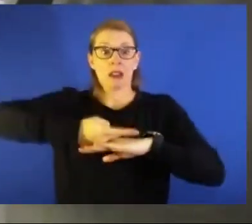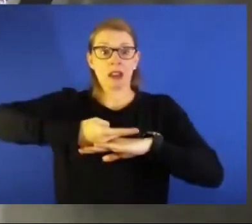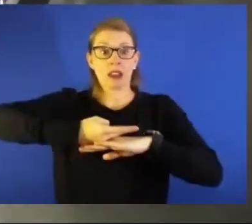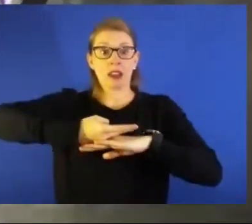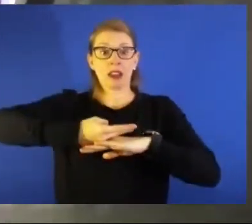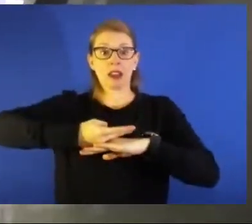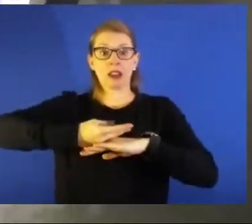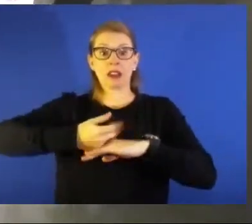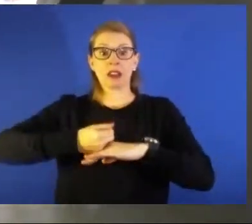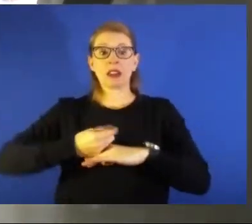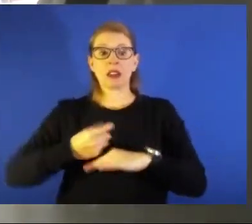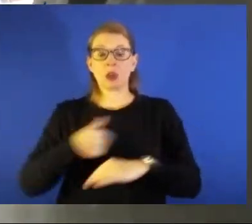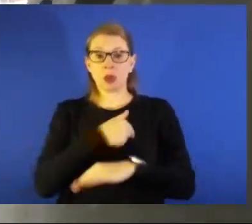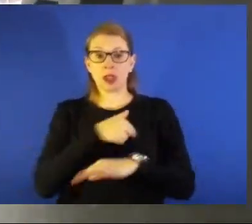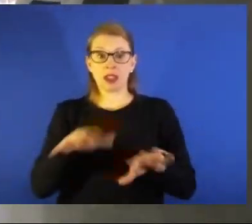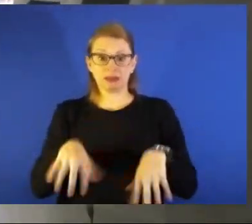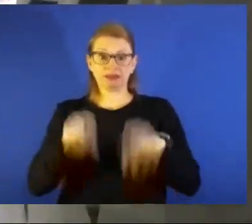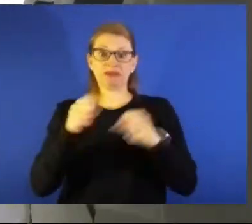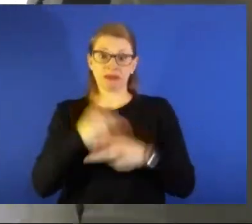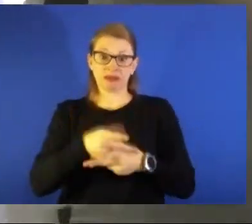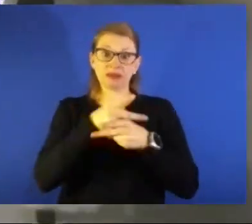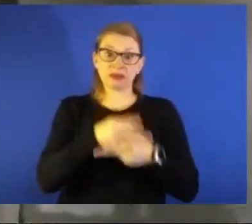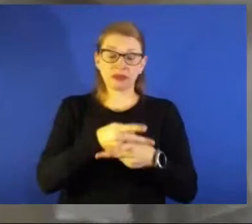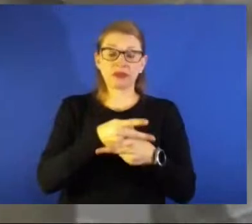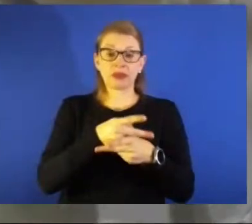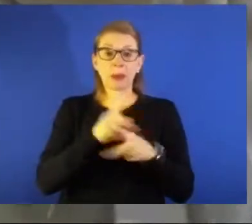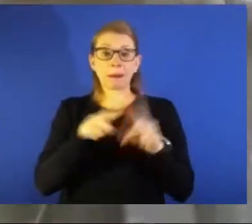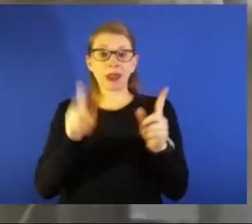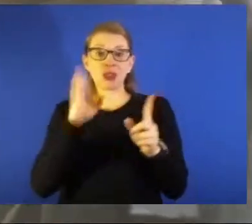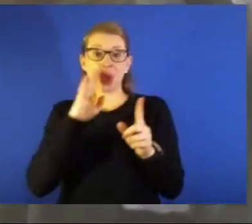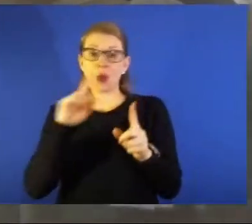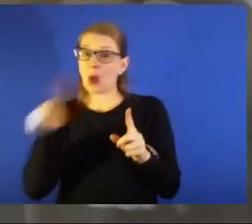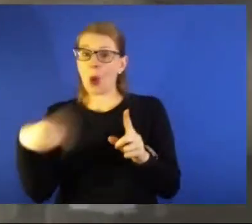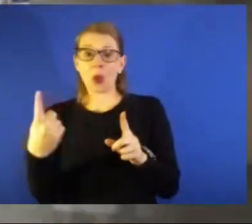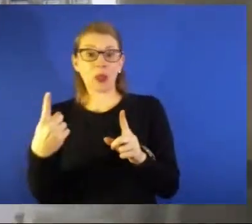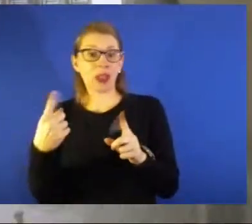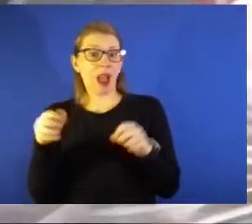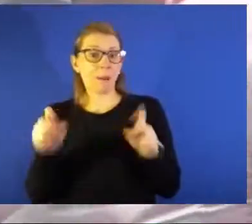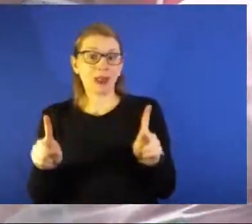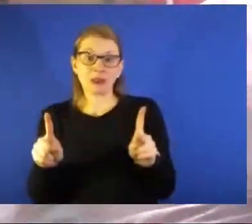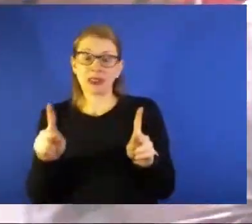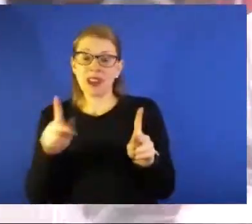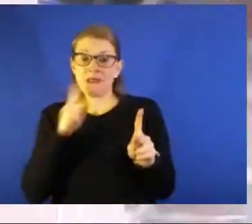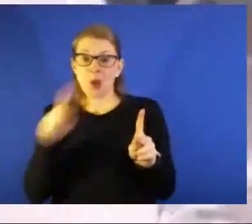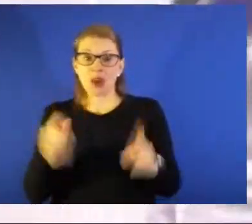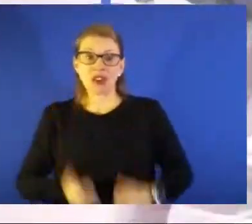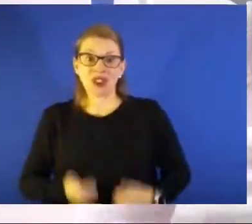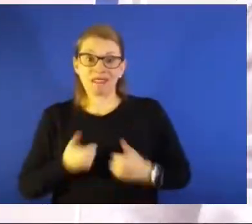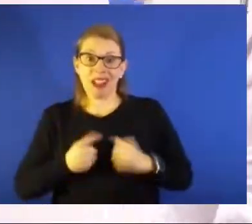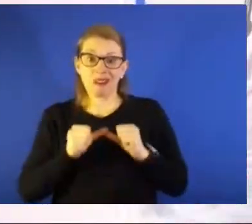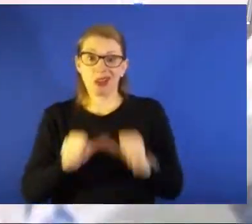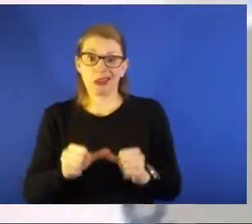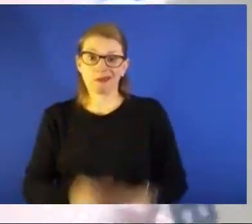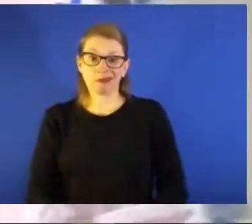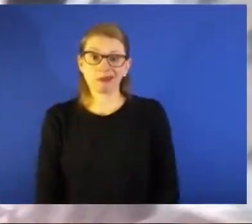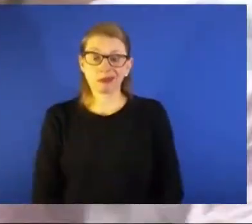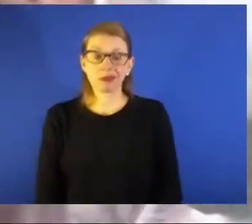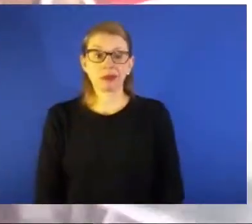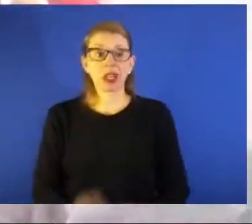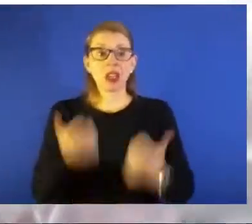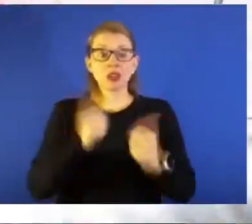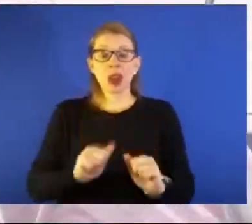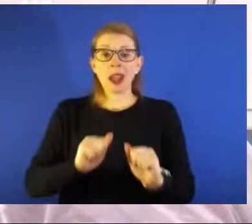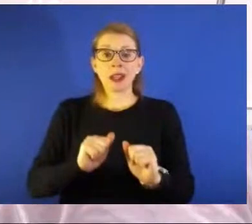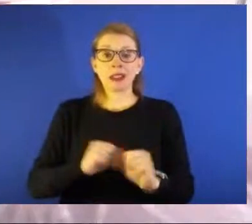care, but also at the same time we know that this is the only chance a lot of times for survival for the patients. Well, and you're trying to protect the dignity of these